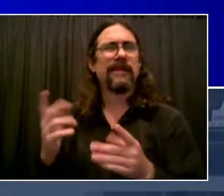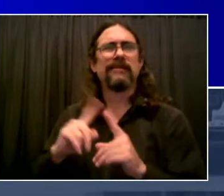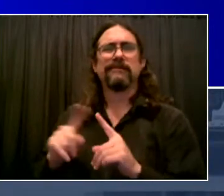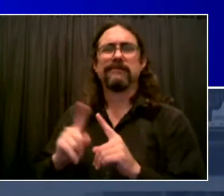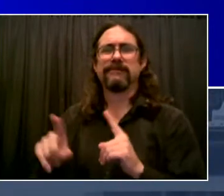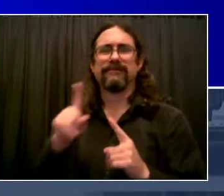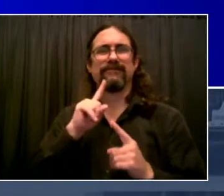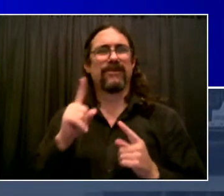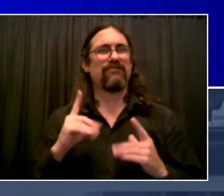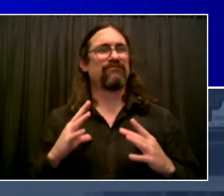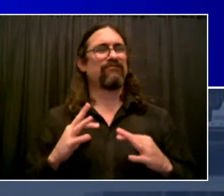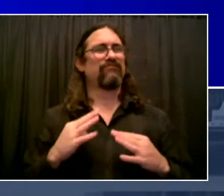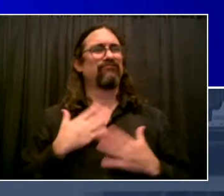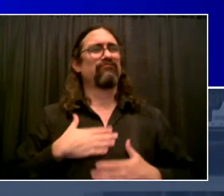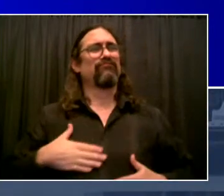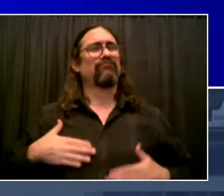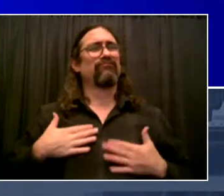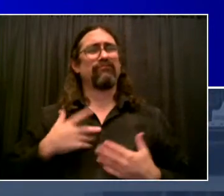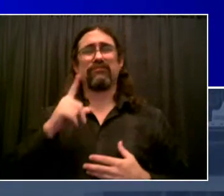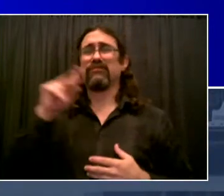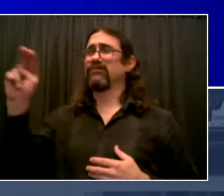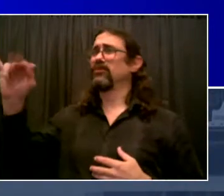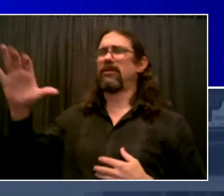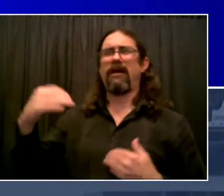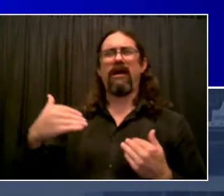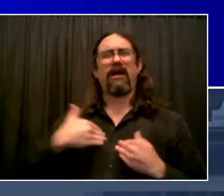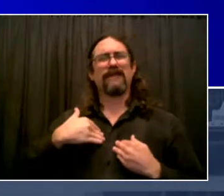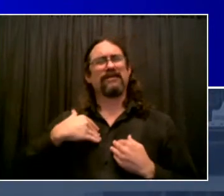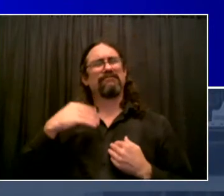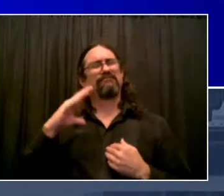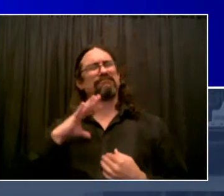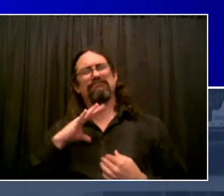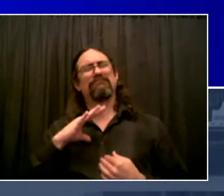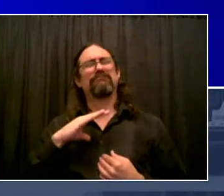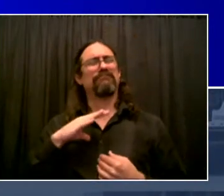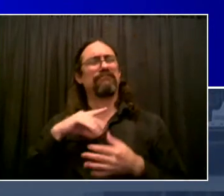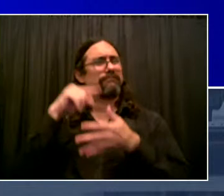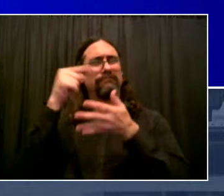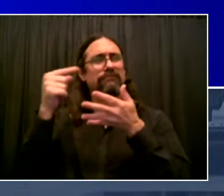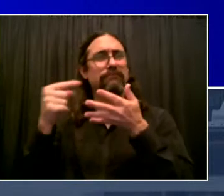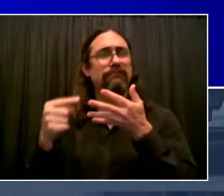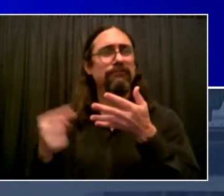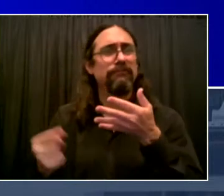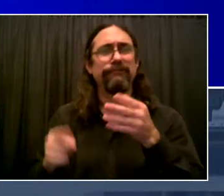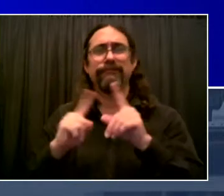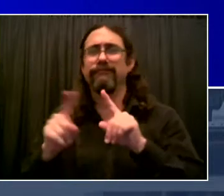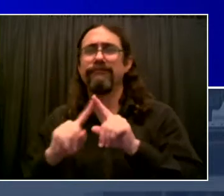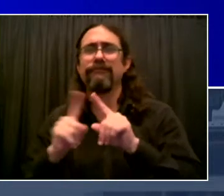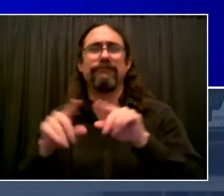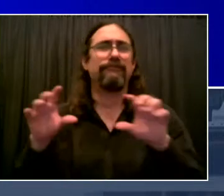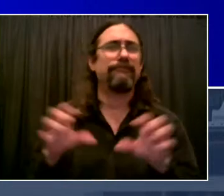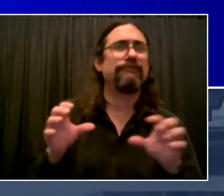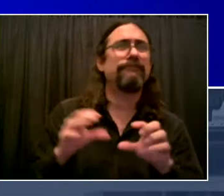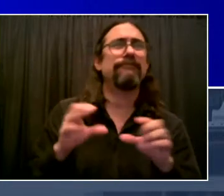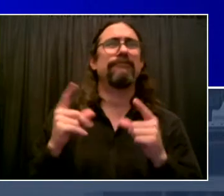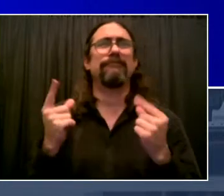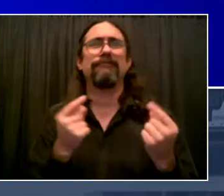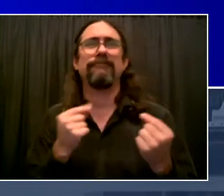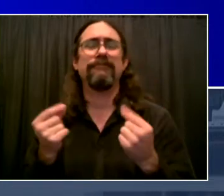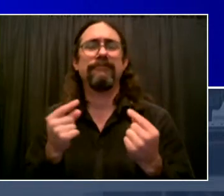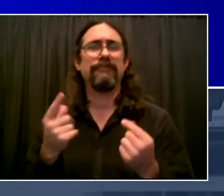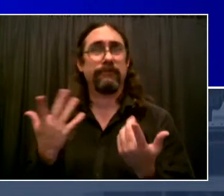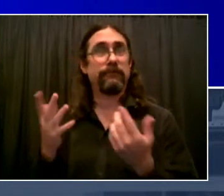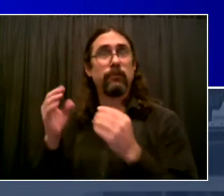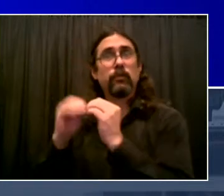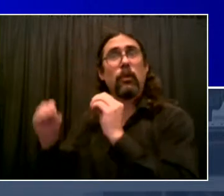for. People wanted to be a part of that, and so they went out and got vaccinated. And we knew that